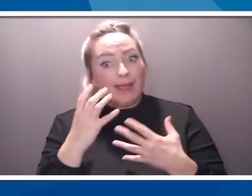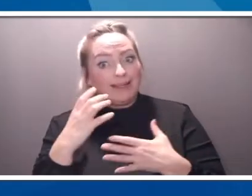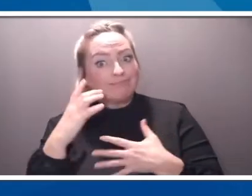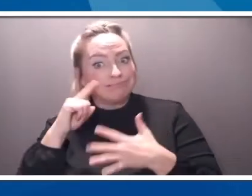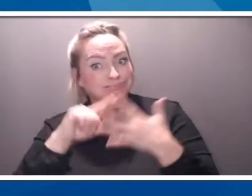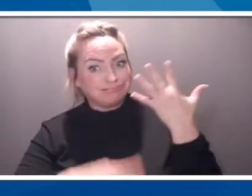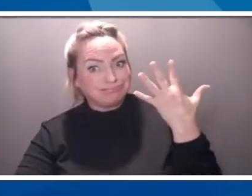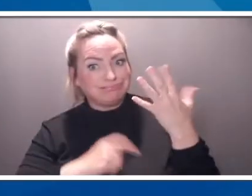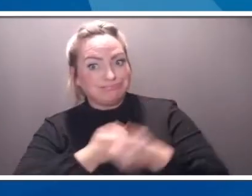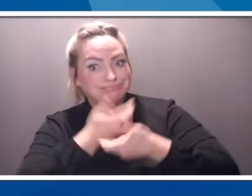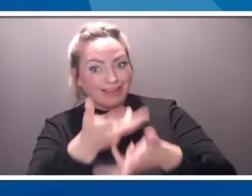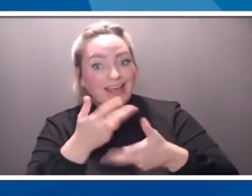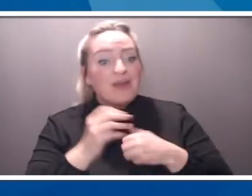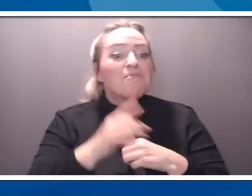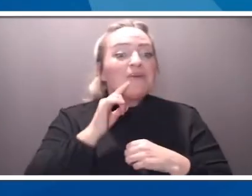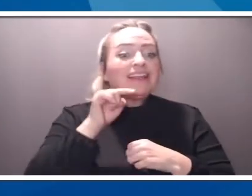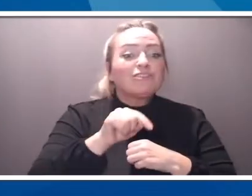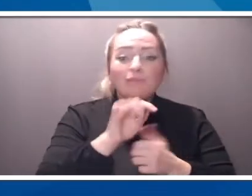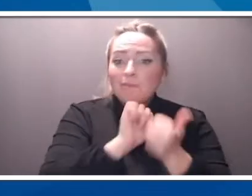ranting about, one of many,